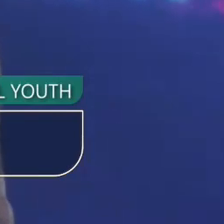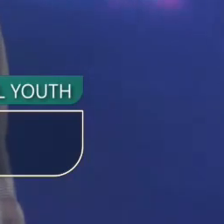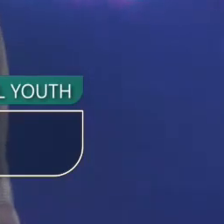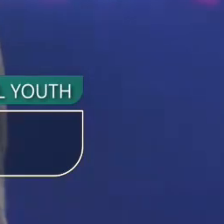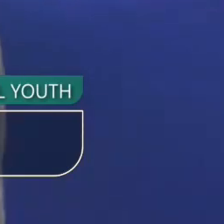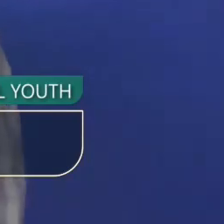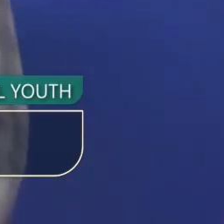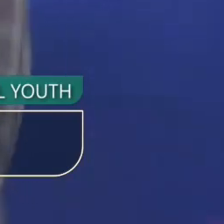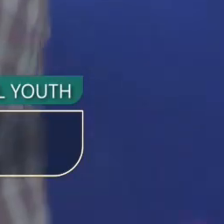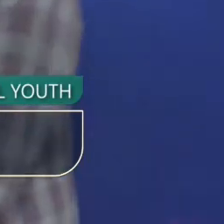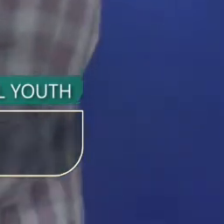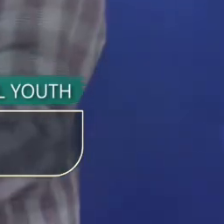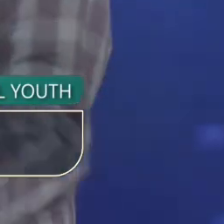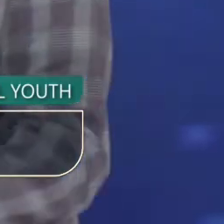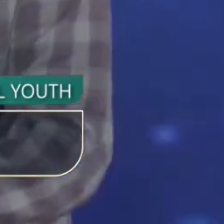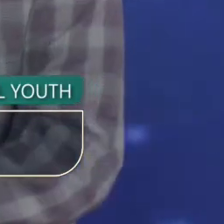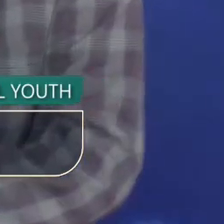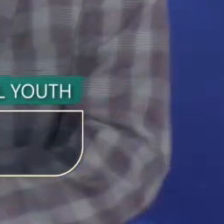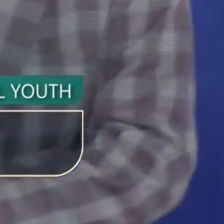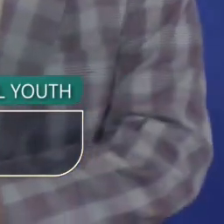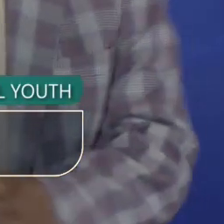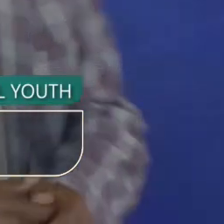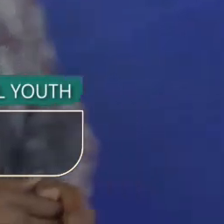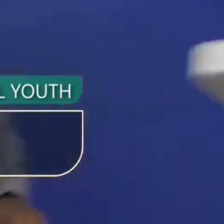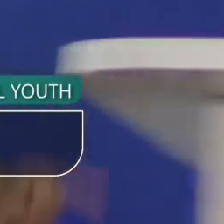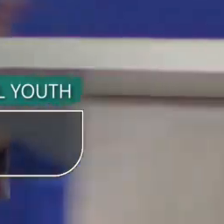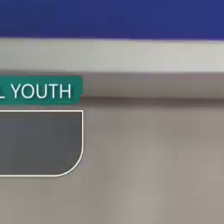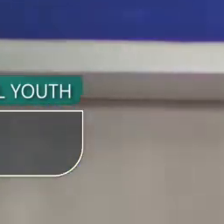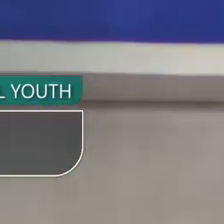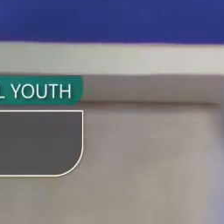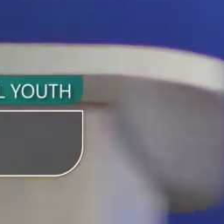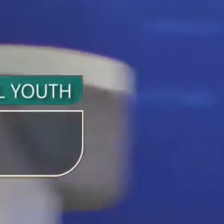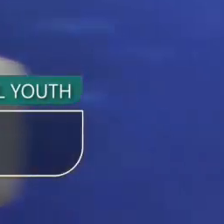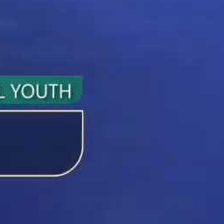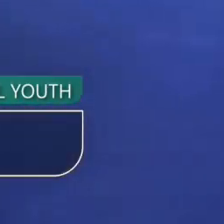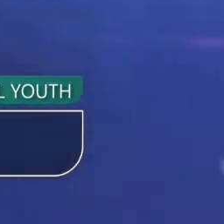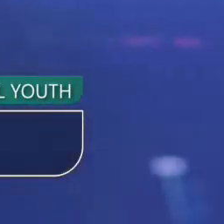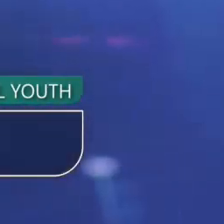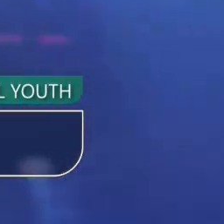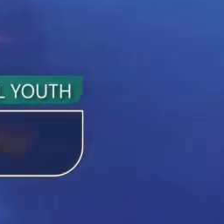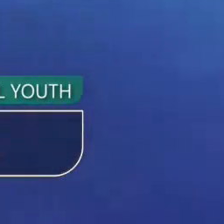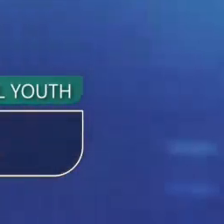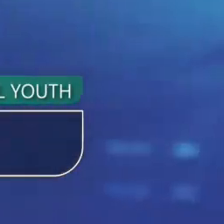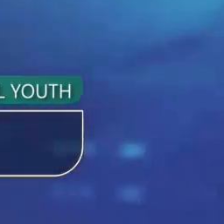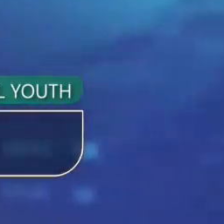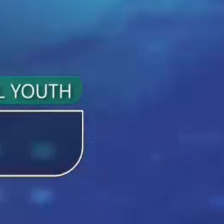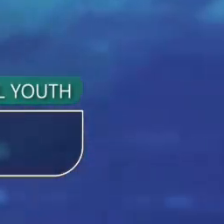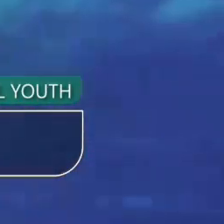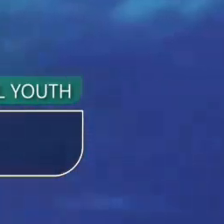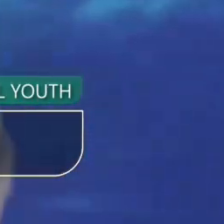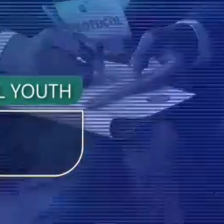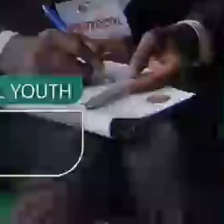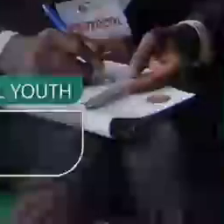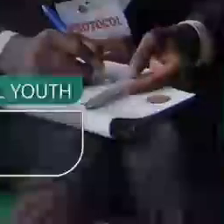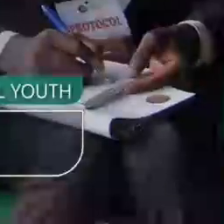any mind to succeed, they don't have anywhere they are going, they are there, they are there. In society, they are there, they are